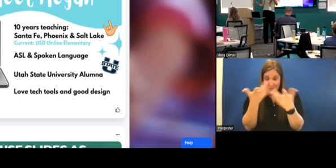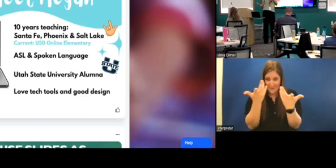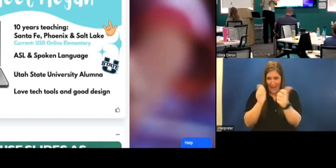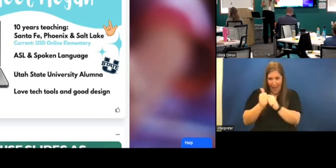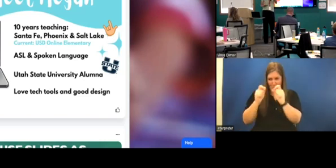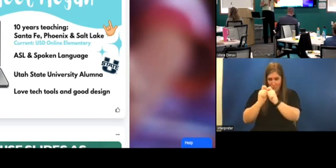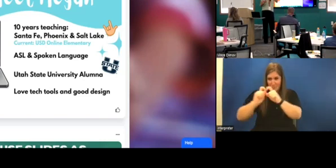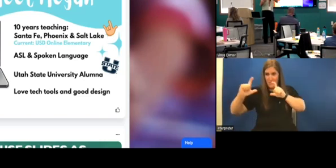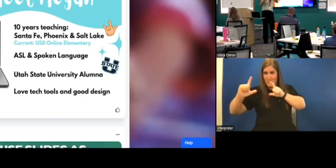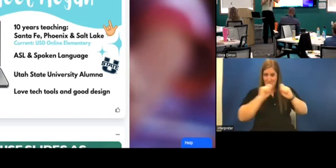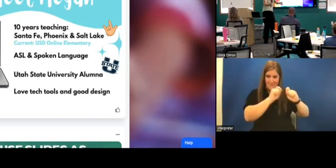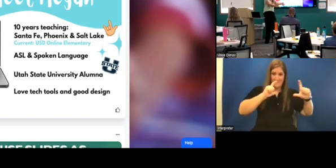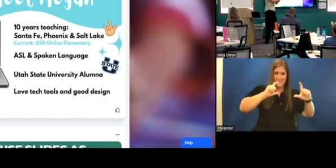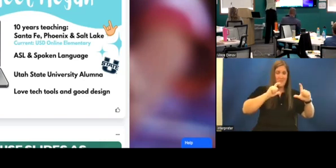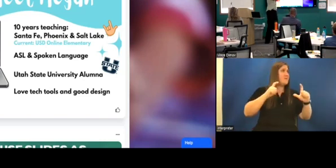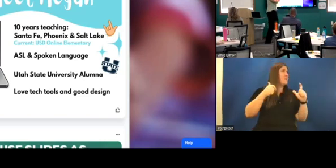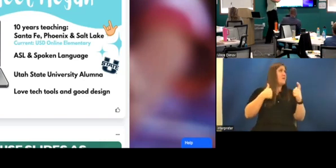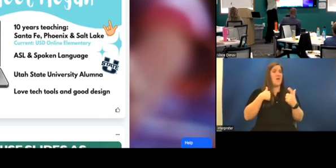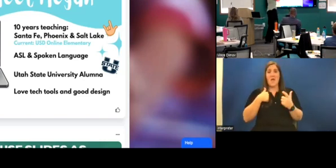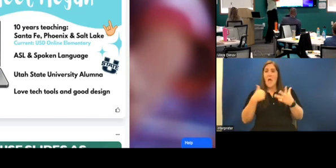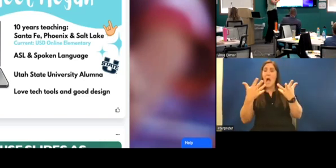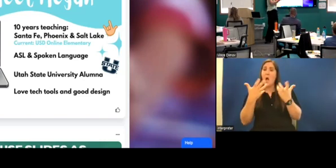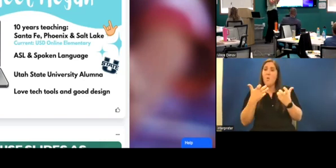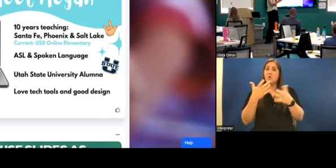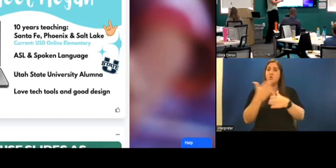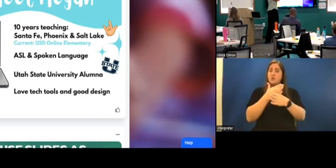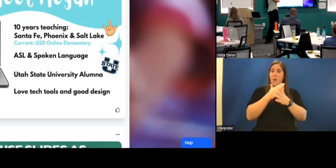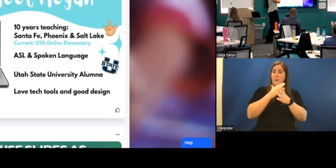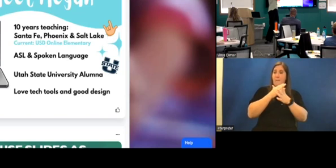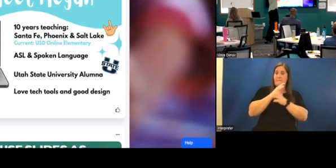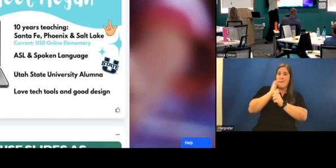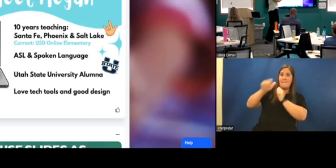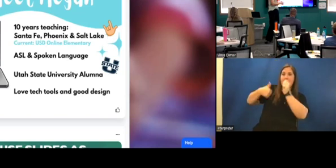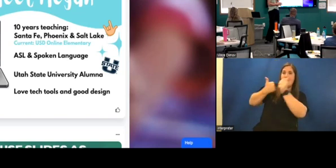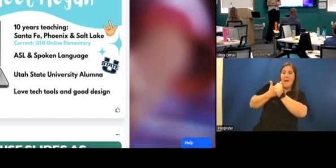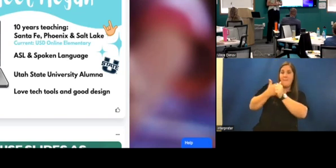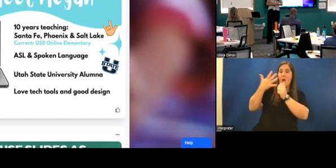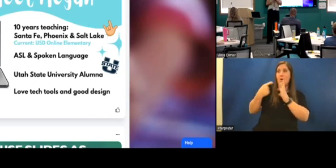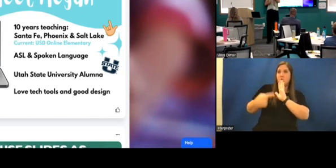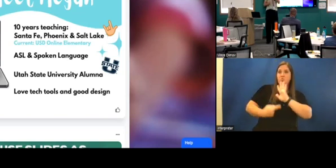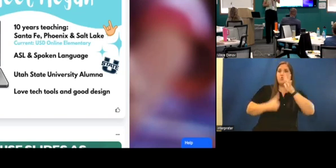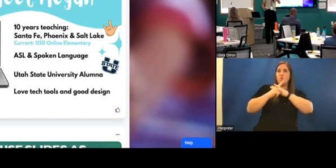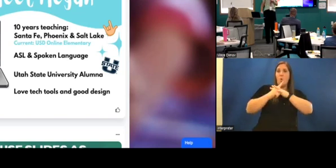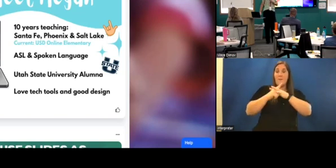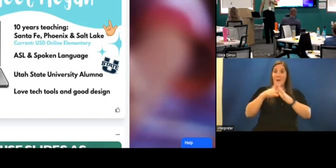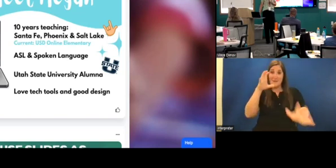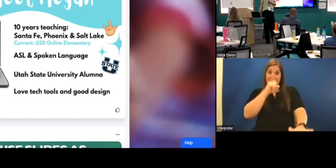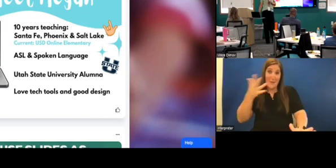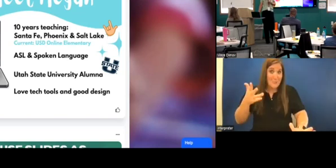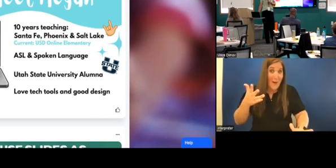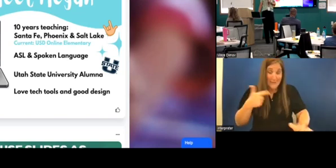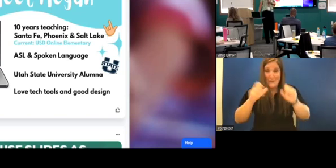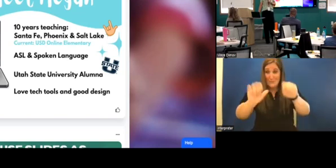trying to figure it out. I told Adam, I wish I could just share behind me, whatever's on my screen, it could just come up behind me. There's a way. I figured it